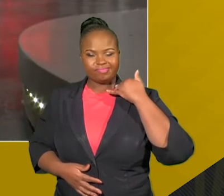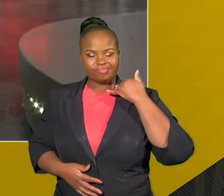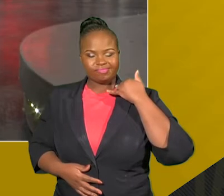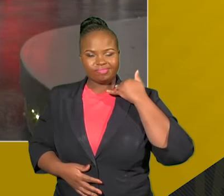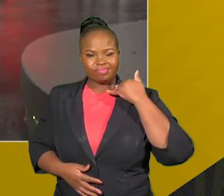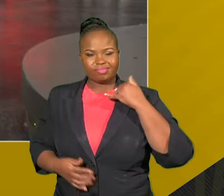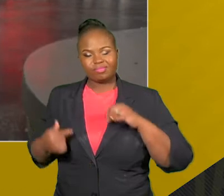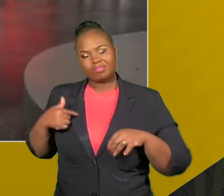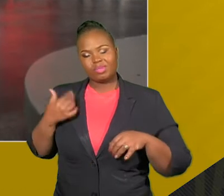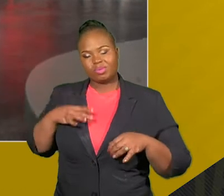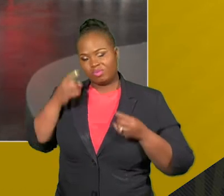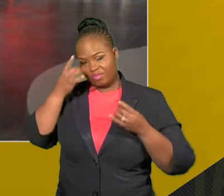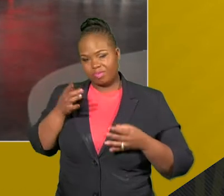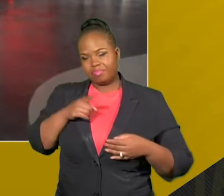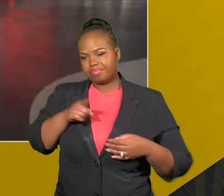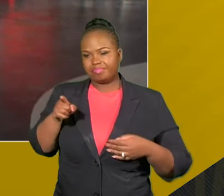They have to respect a woman.